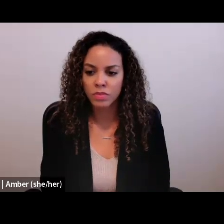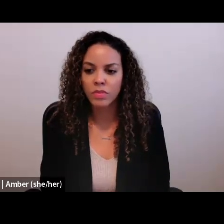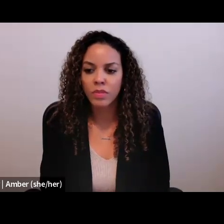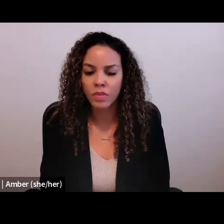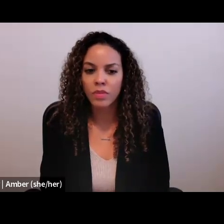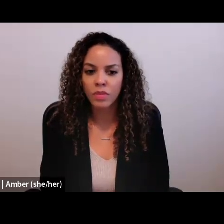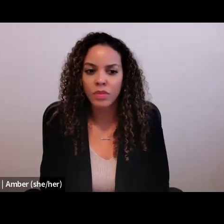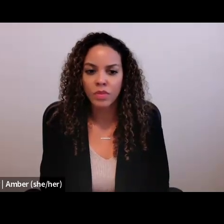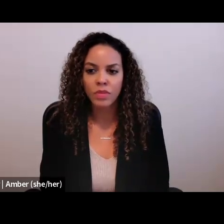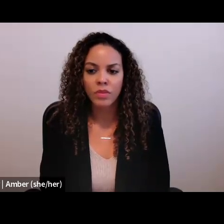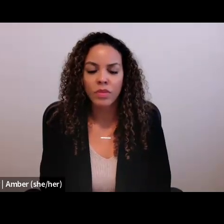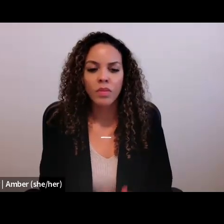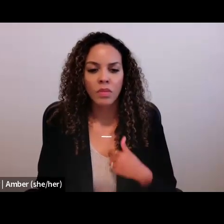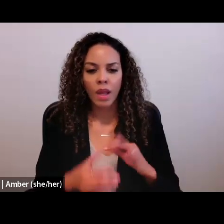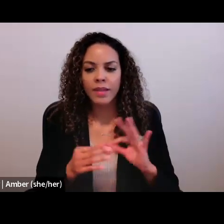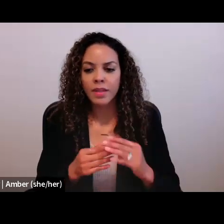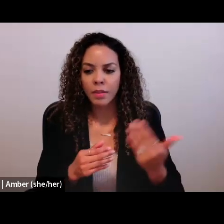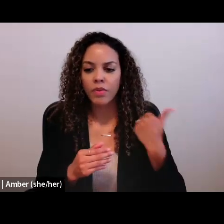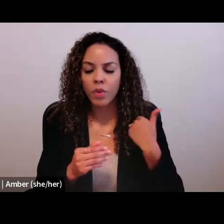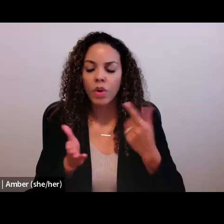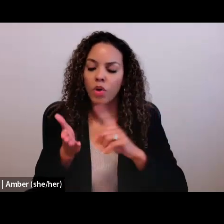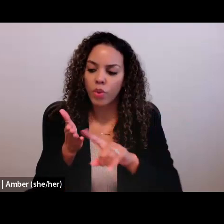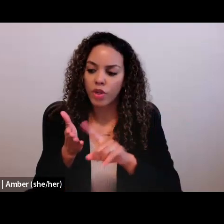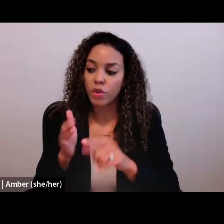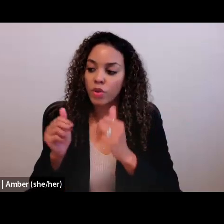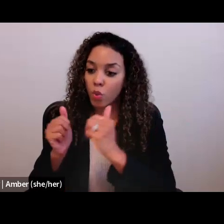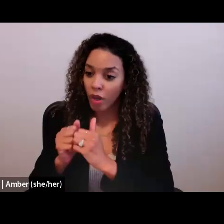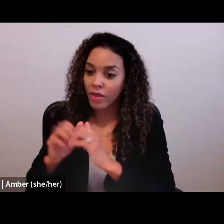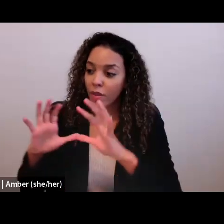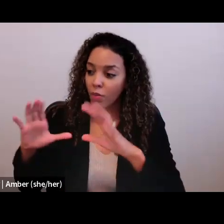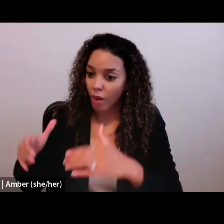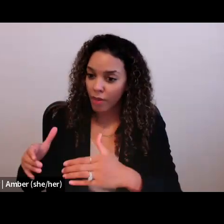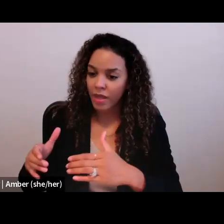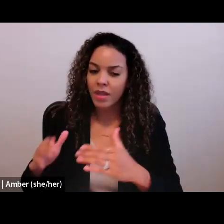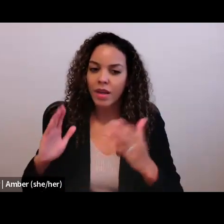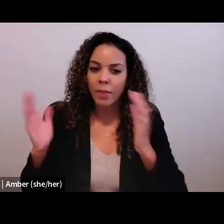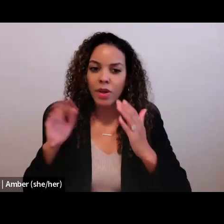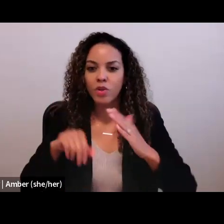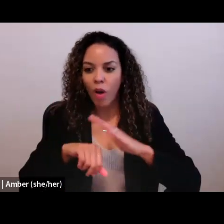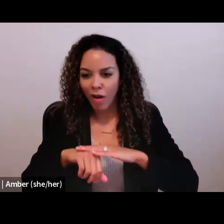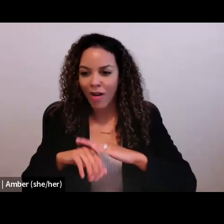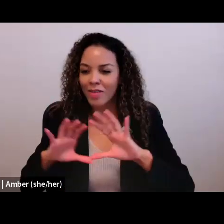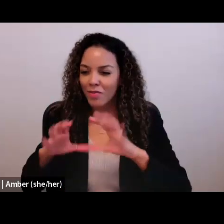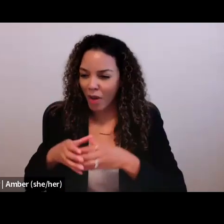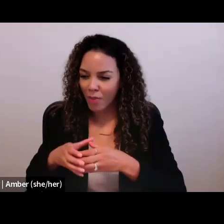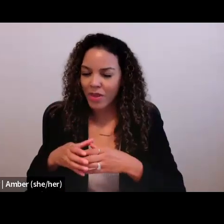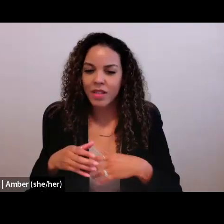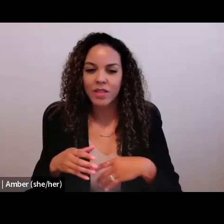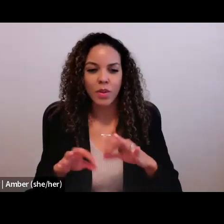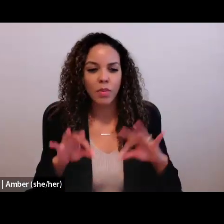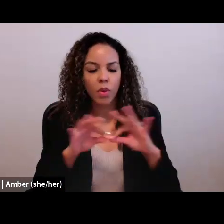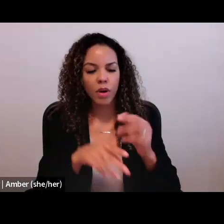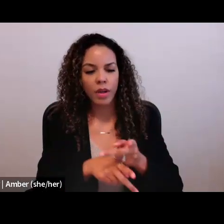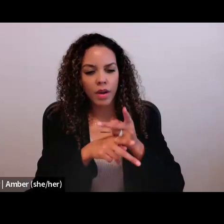I said this earlier, research with populations versus on populations. And again, that goes back to, again, being mindful about who your research team